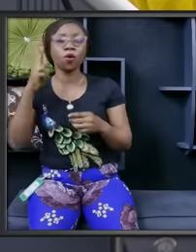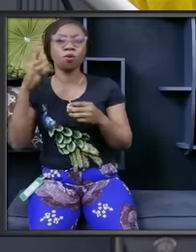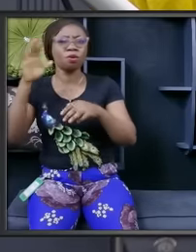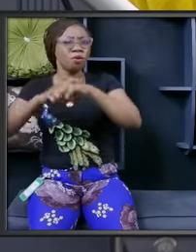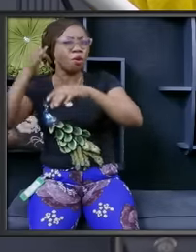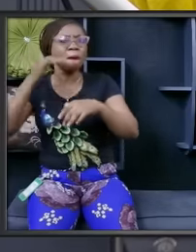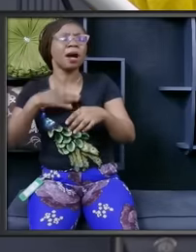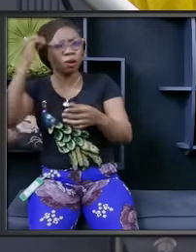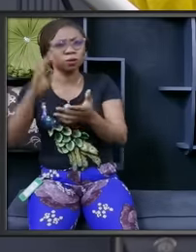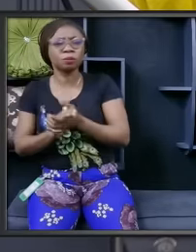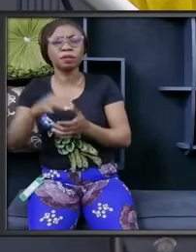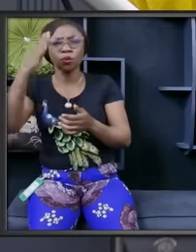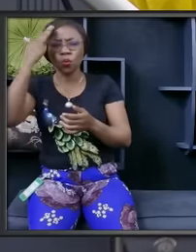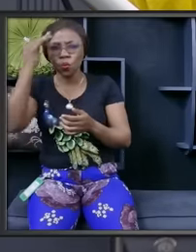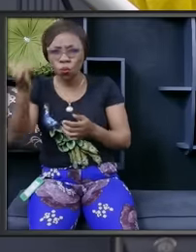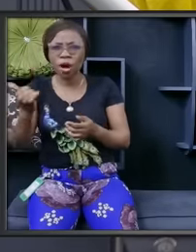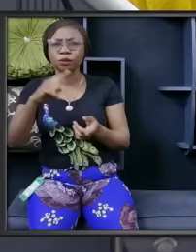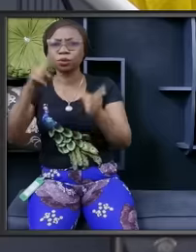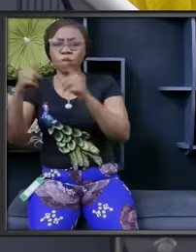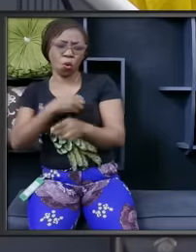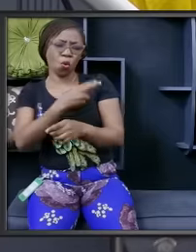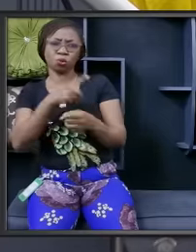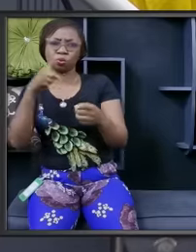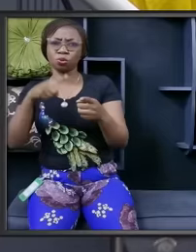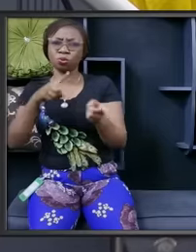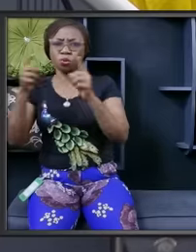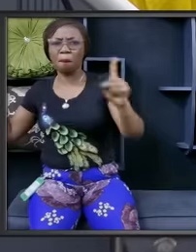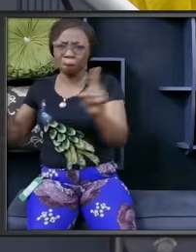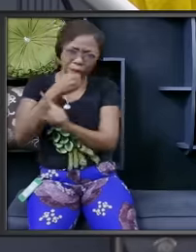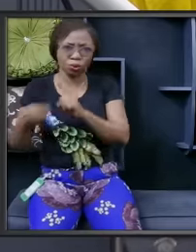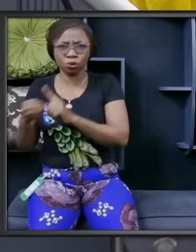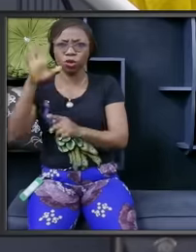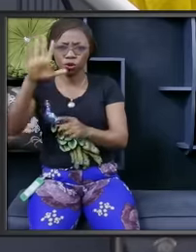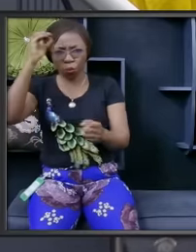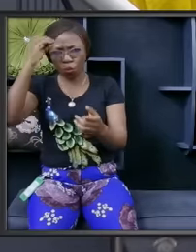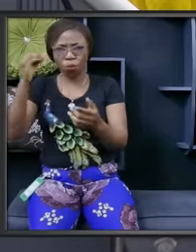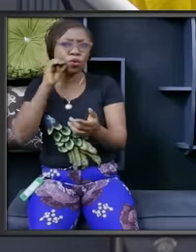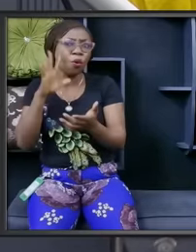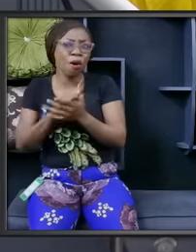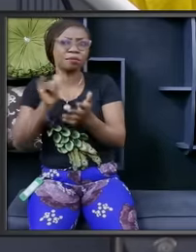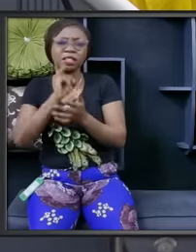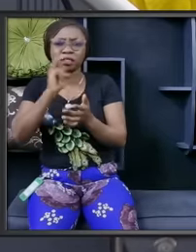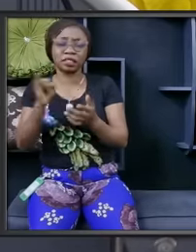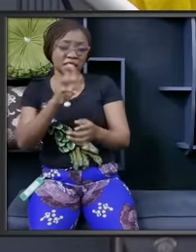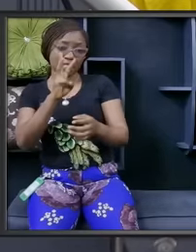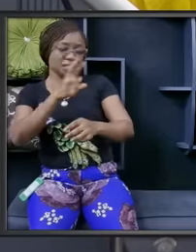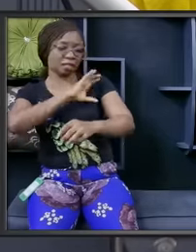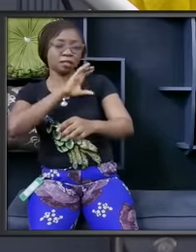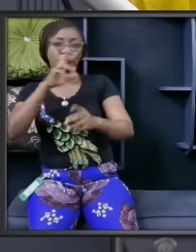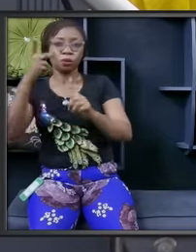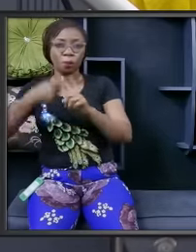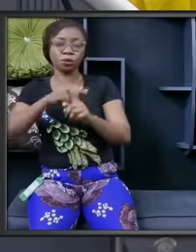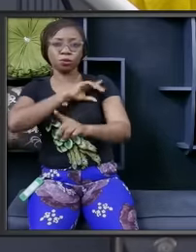why you go be your why you go your hospital go beat your wife where they 6 months pregnant? And now Dr. Brown, they call